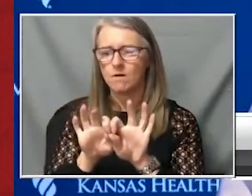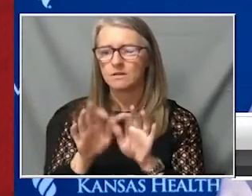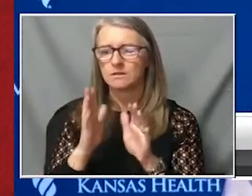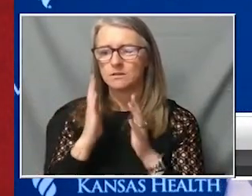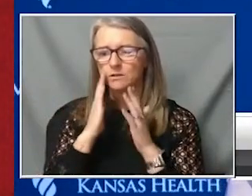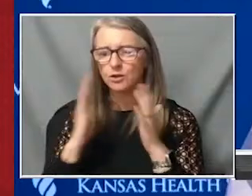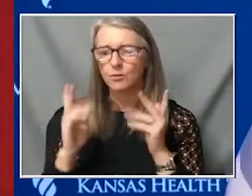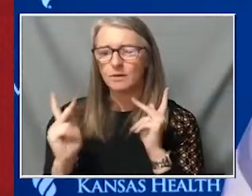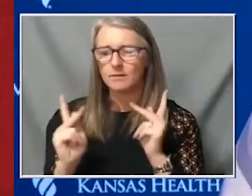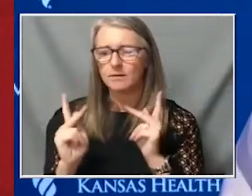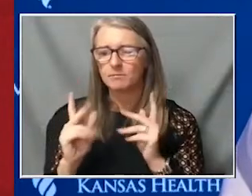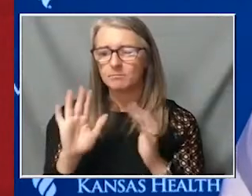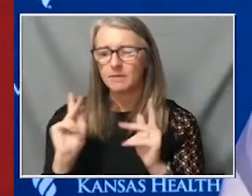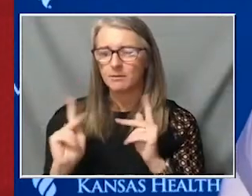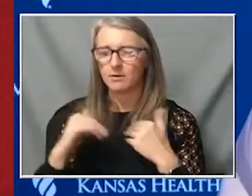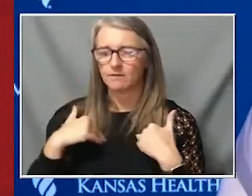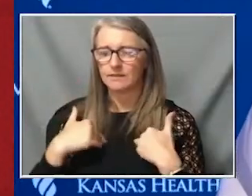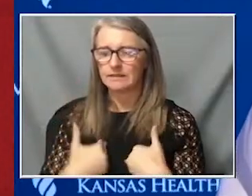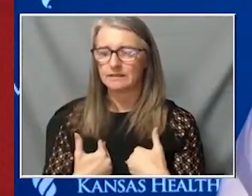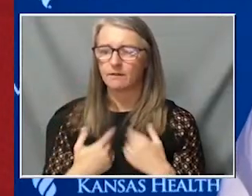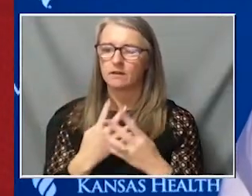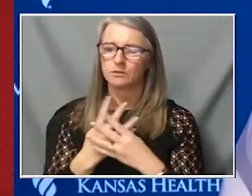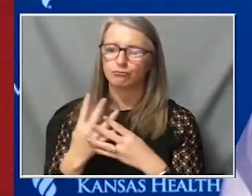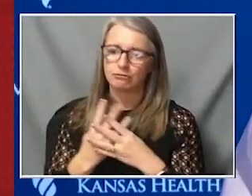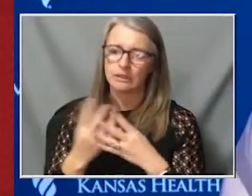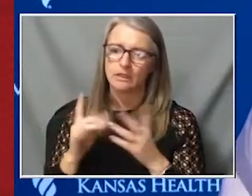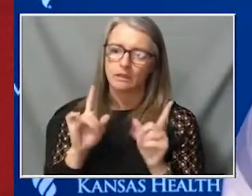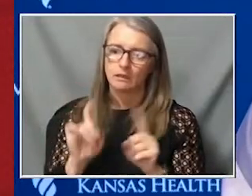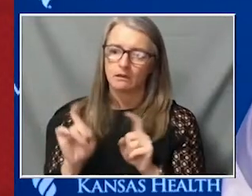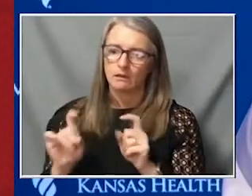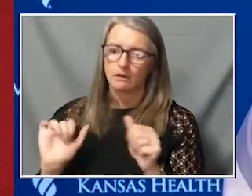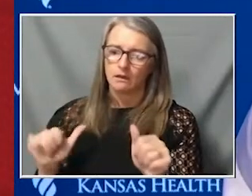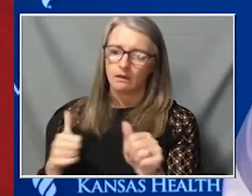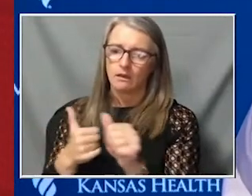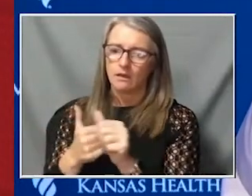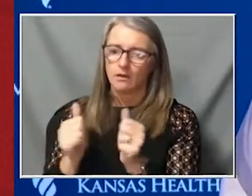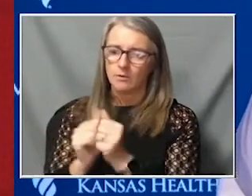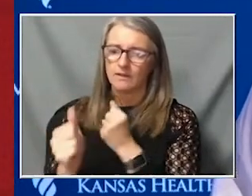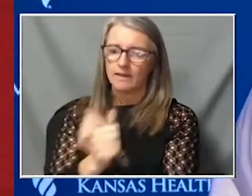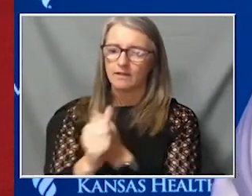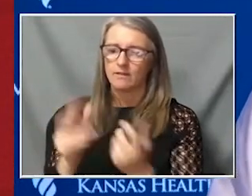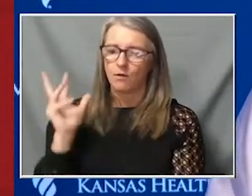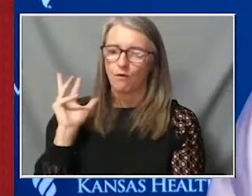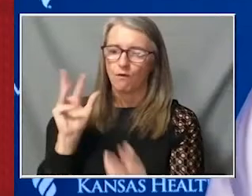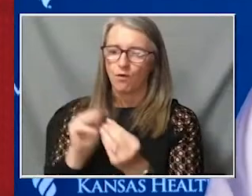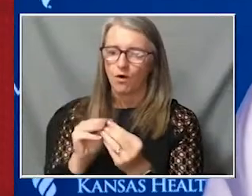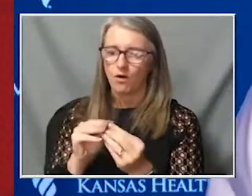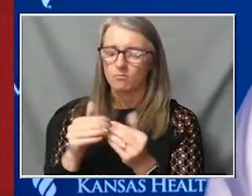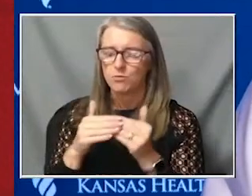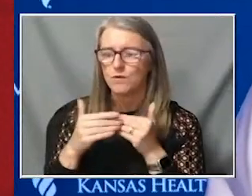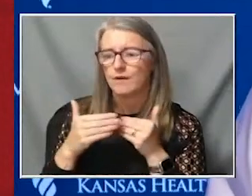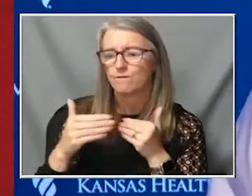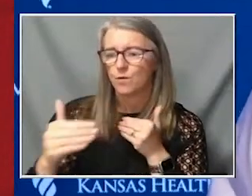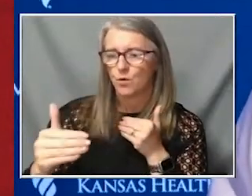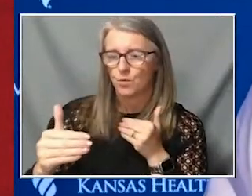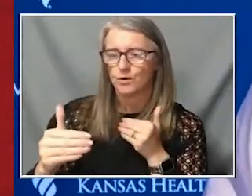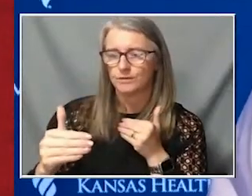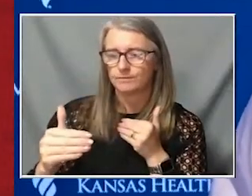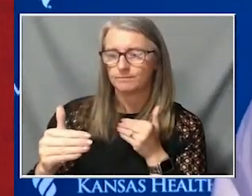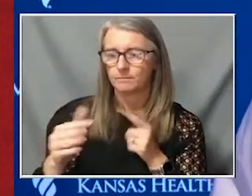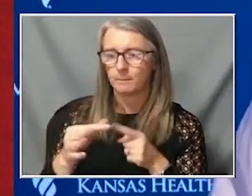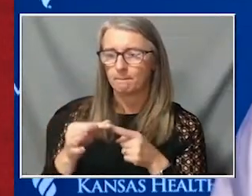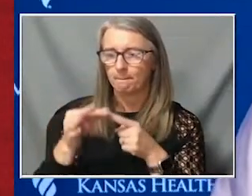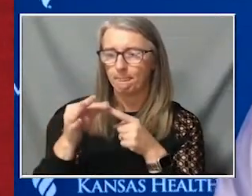probably getting fatigue from screening and having to keep up with all of these things, but overall, moving forward, especially